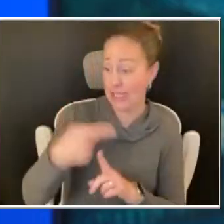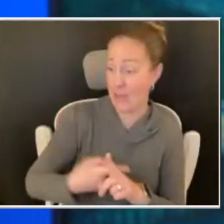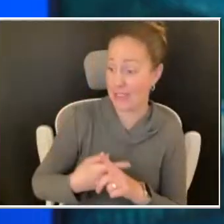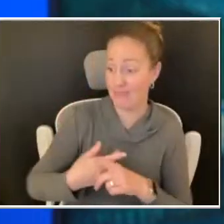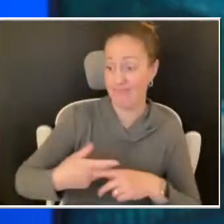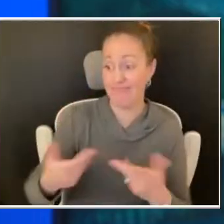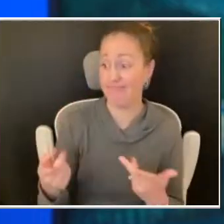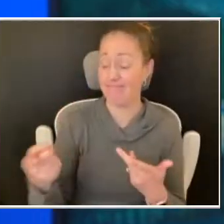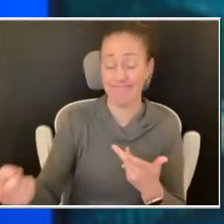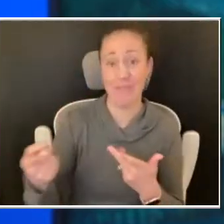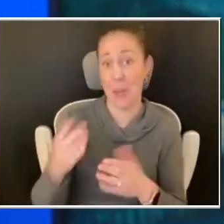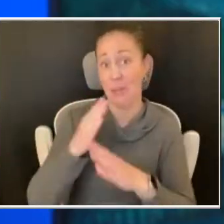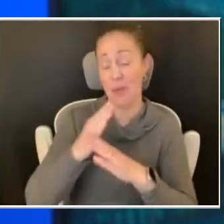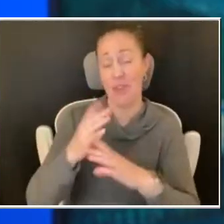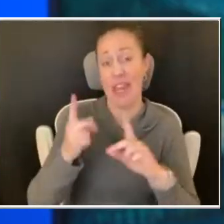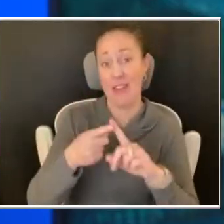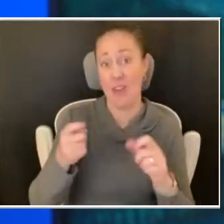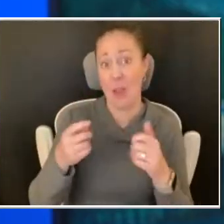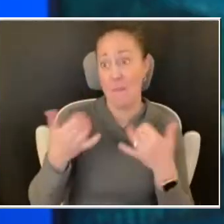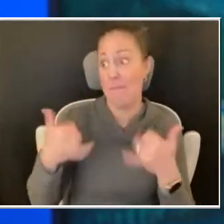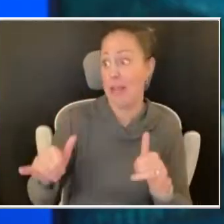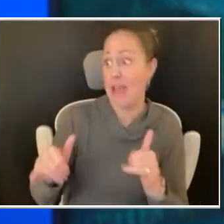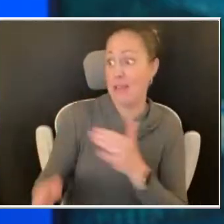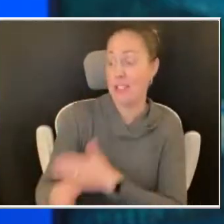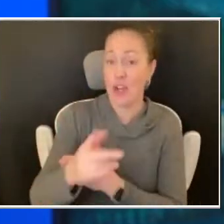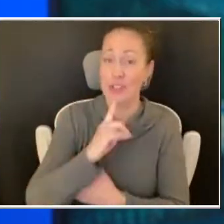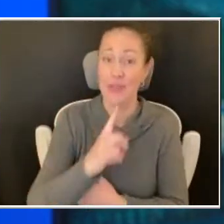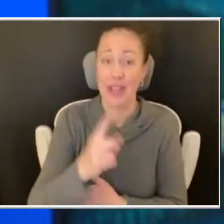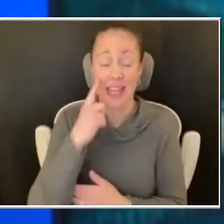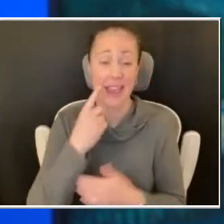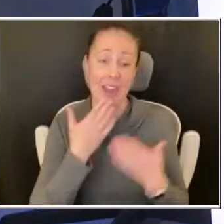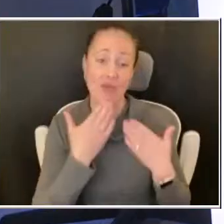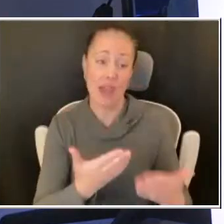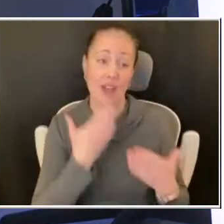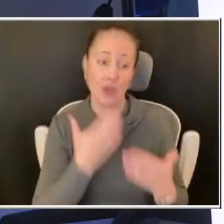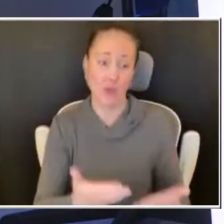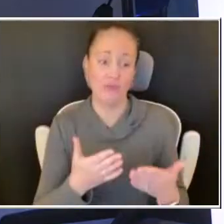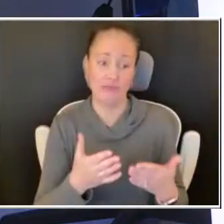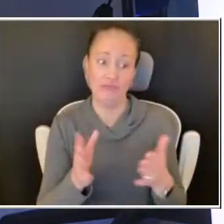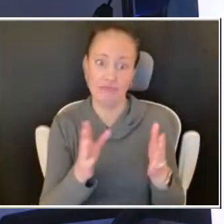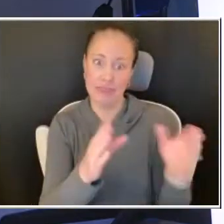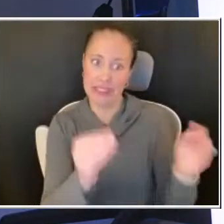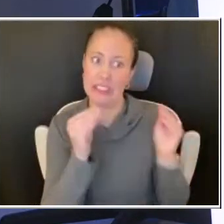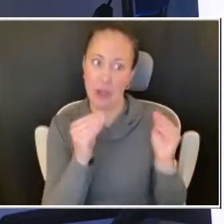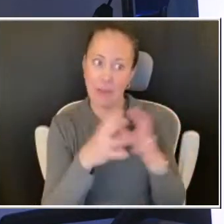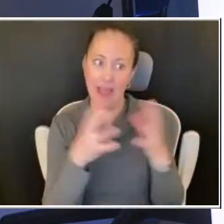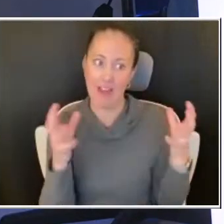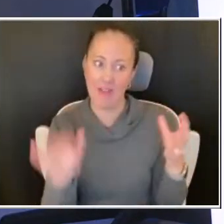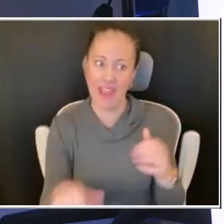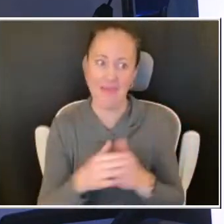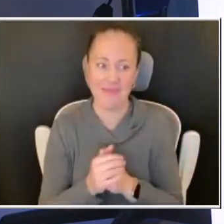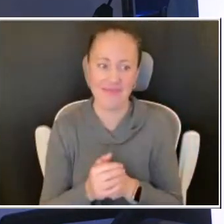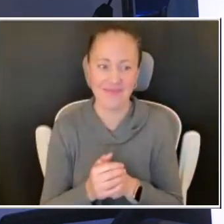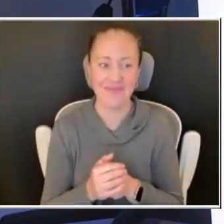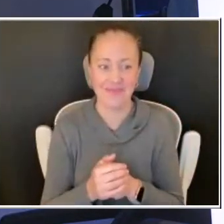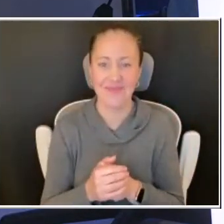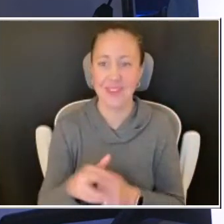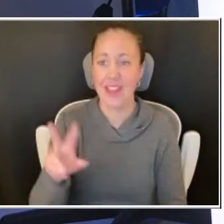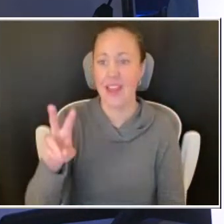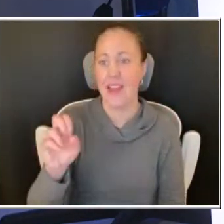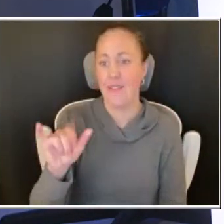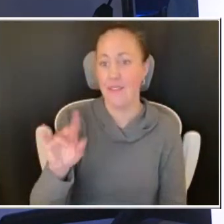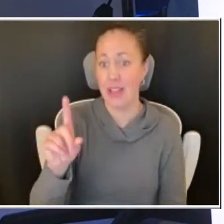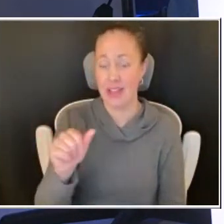do. And so I just think gratitude was a huge thing that it taught me. Belinda, anything you watch out for now, just to make